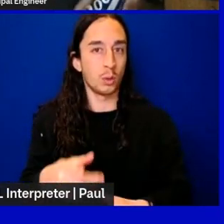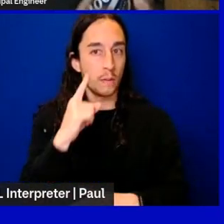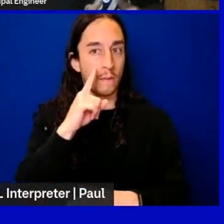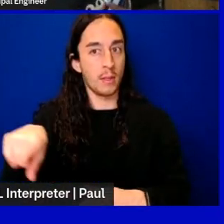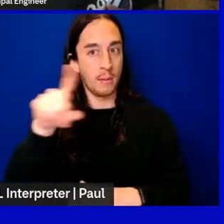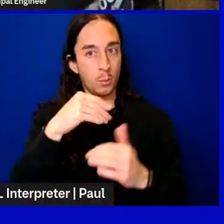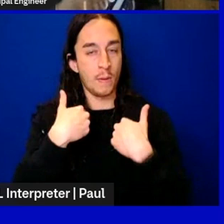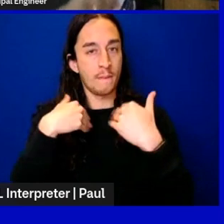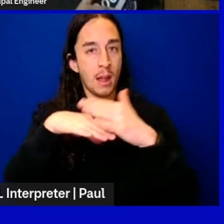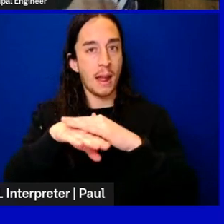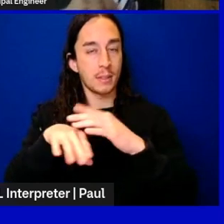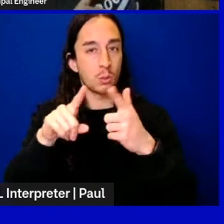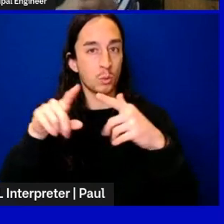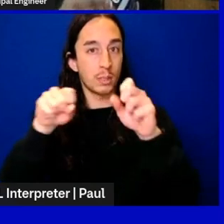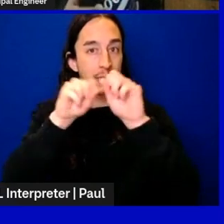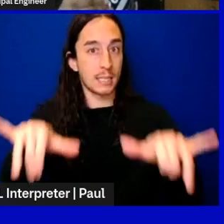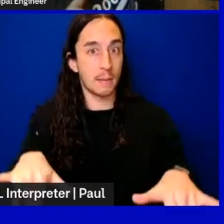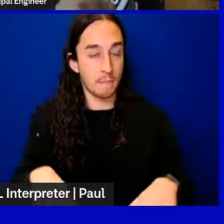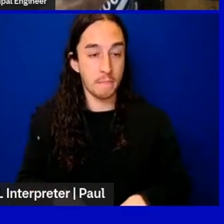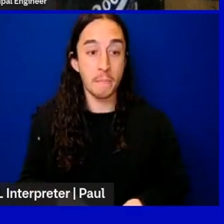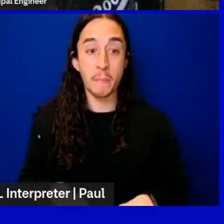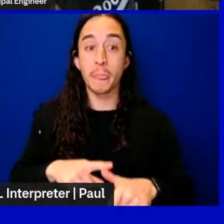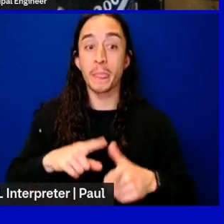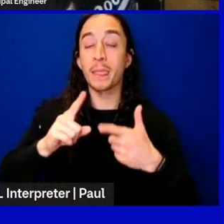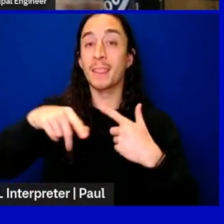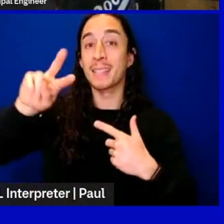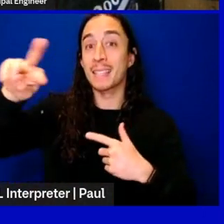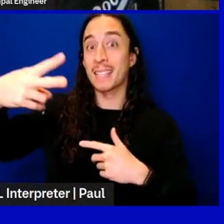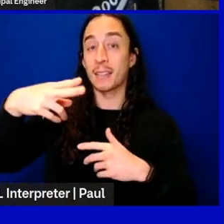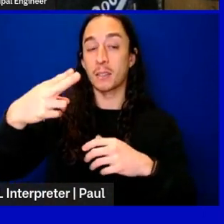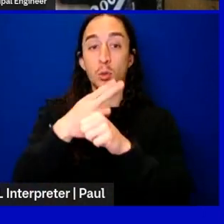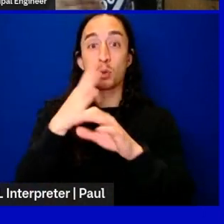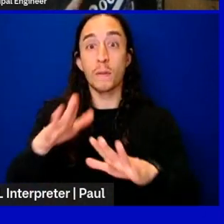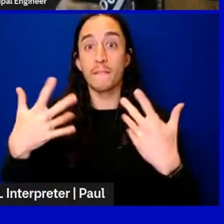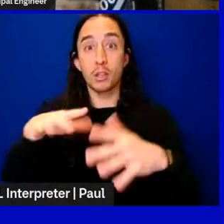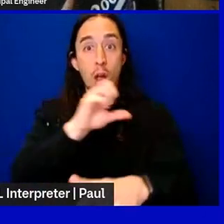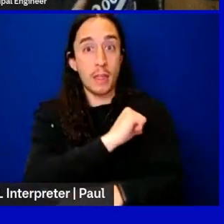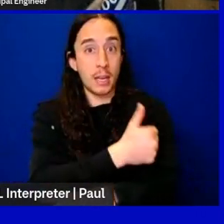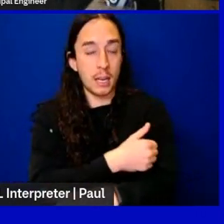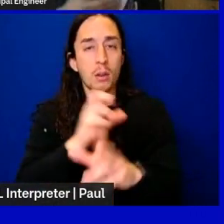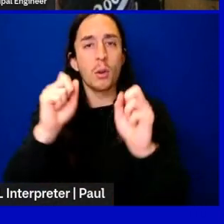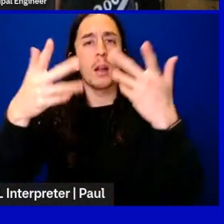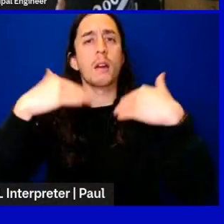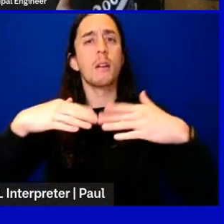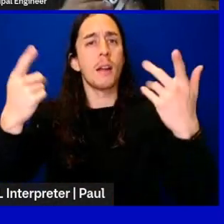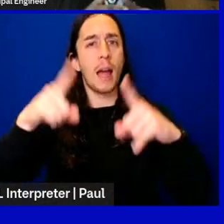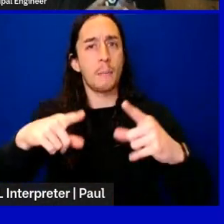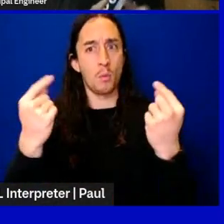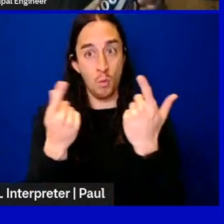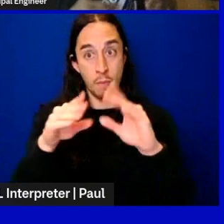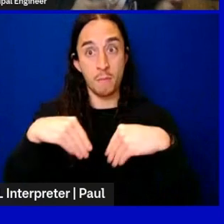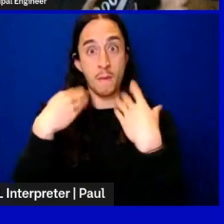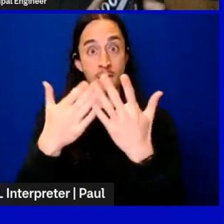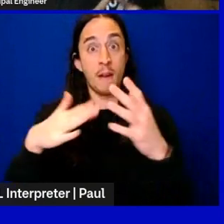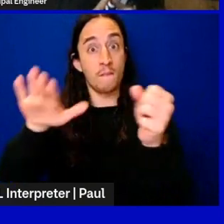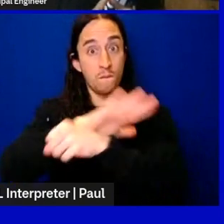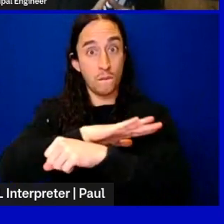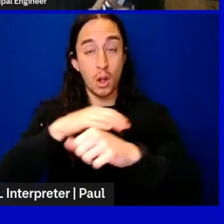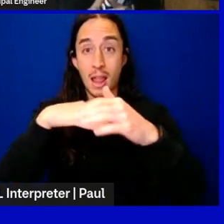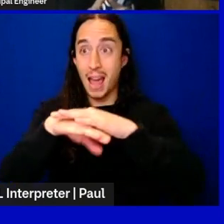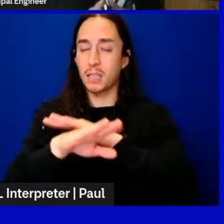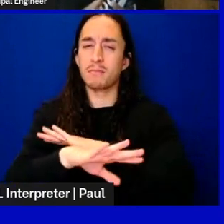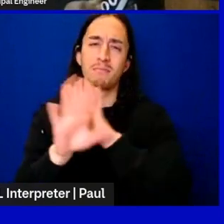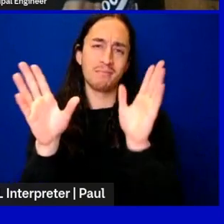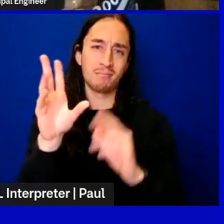system. Second is once a user or the system gets authenticated, what's next? Like, are you going to provide the full access? No. Like, you should